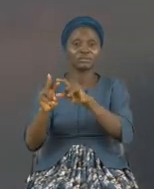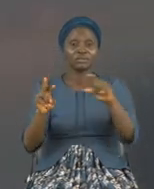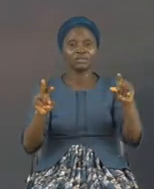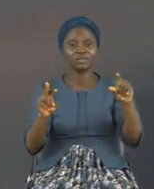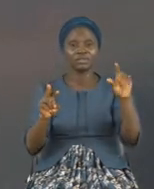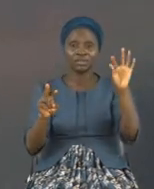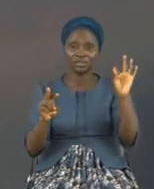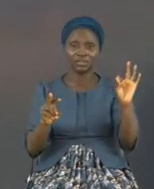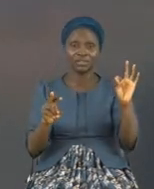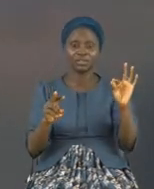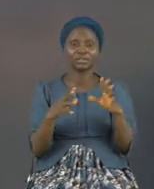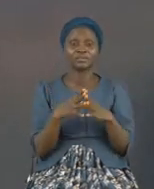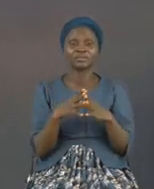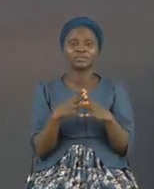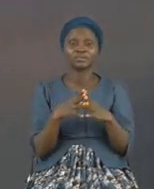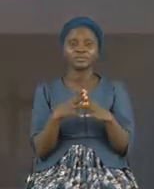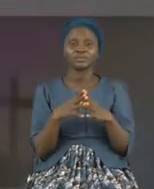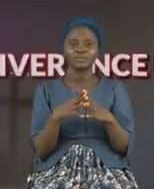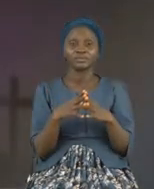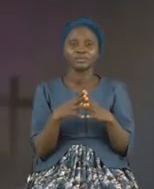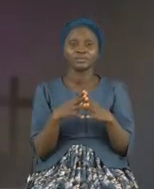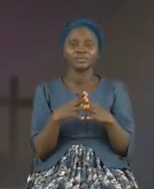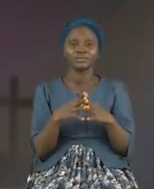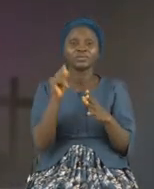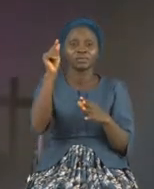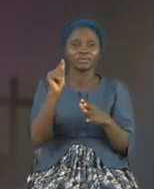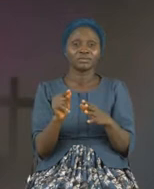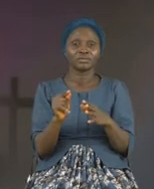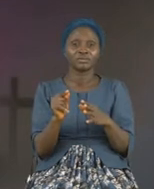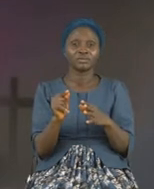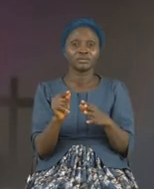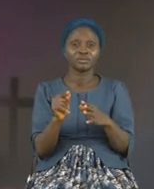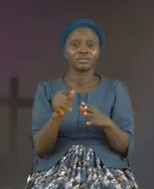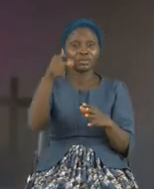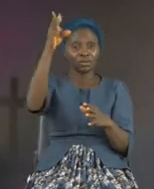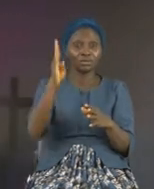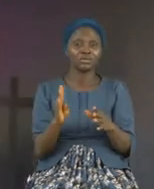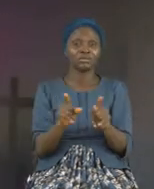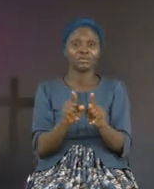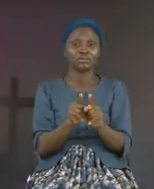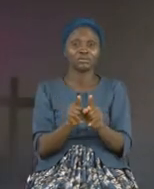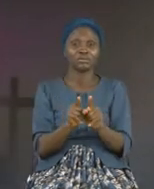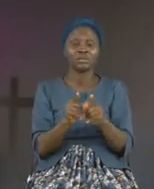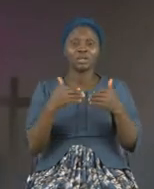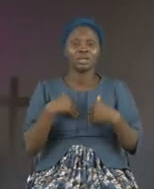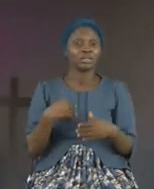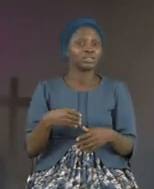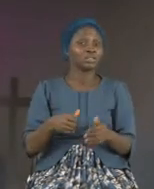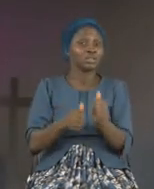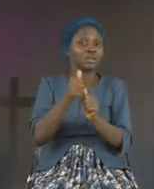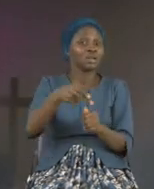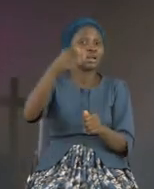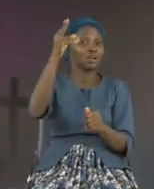verse 9. Wherefore, God also has highly exalted